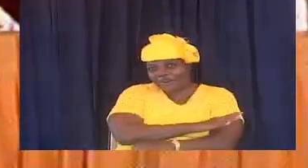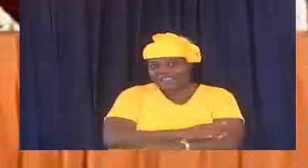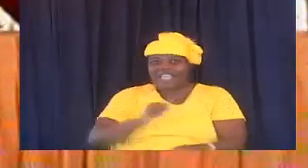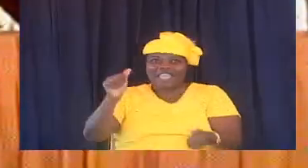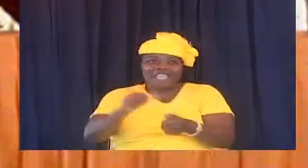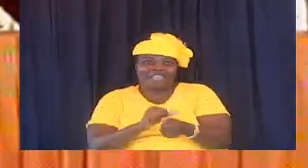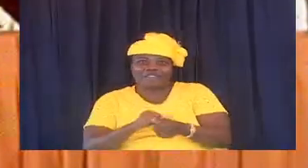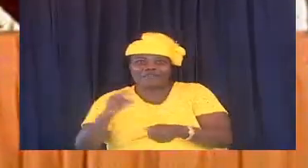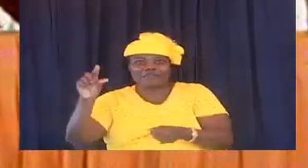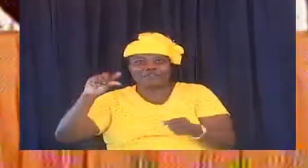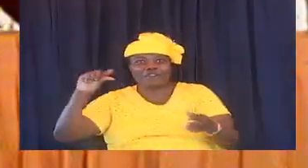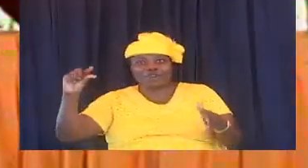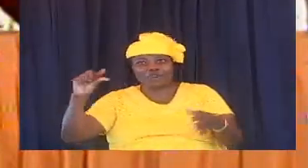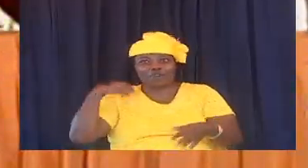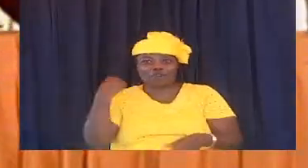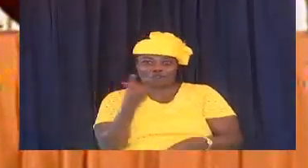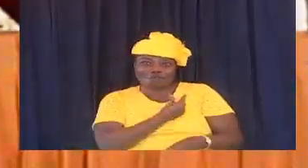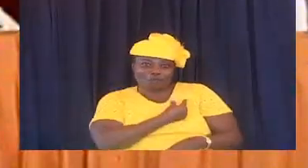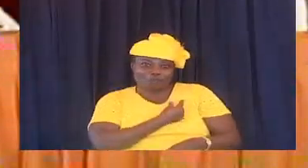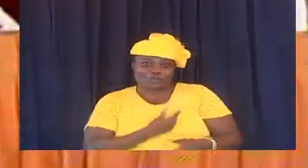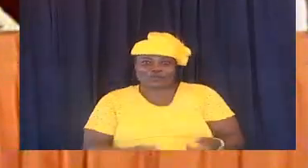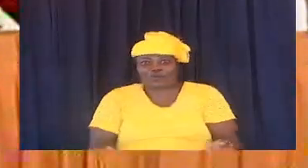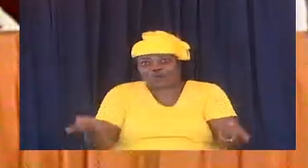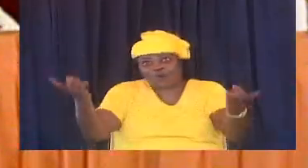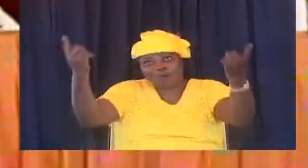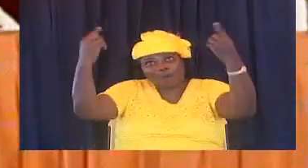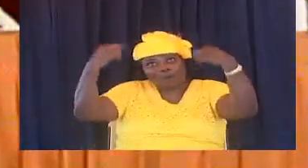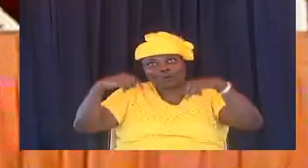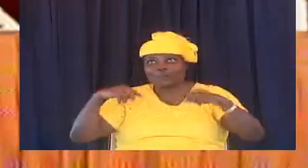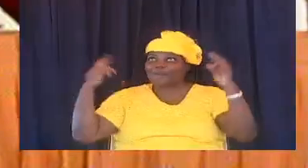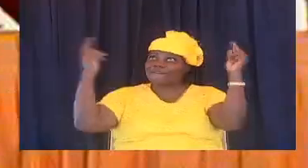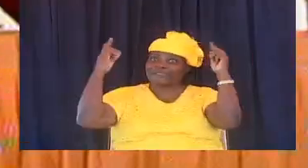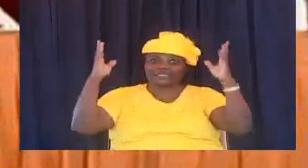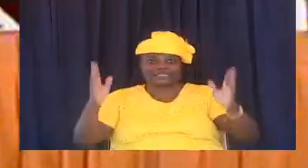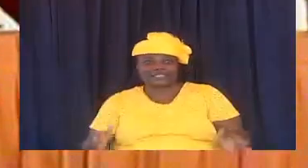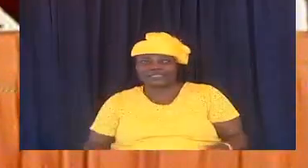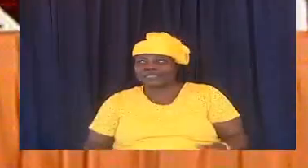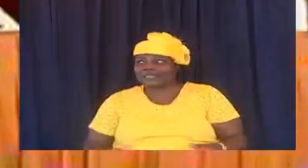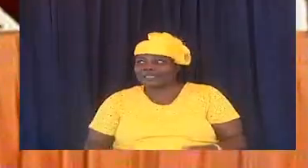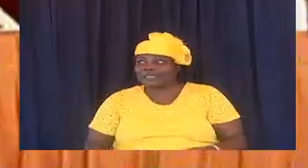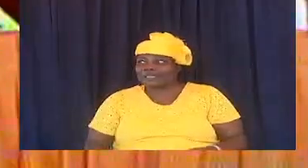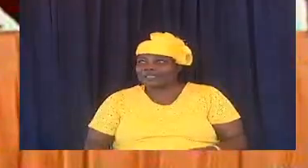out, plus visitors. So we may have to ban some people.